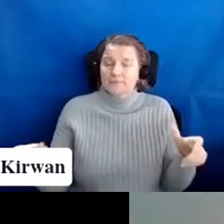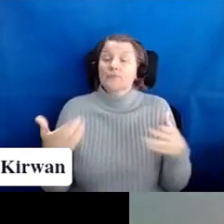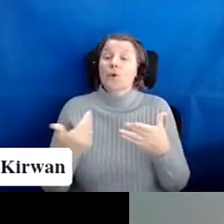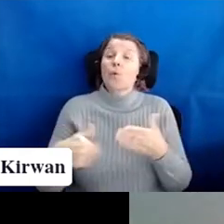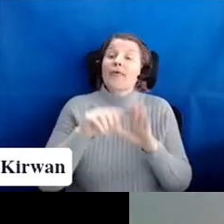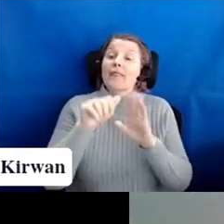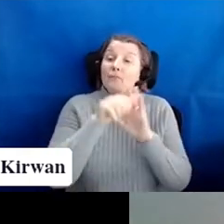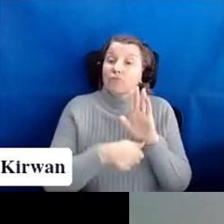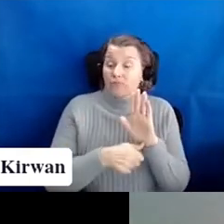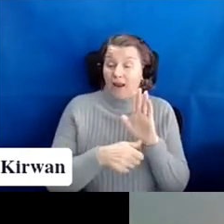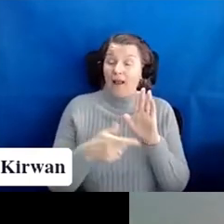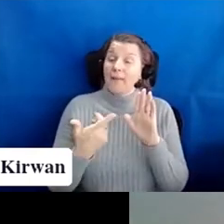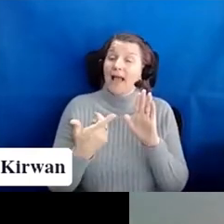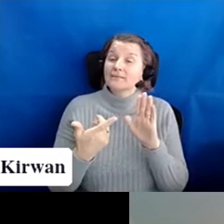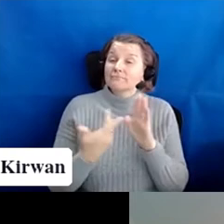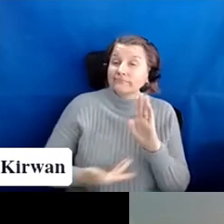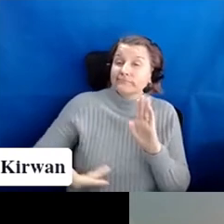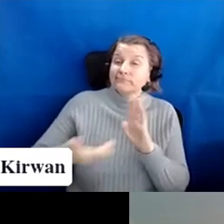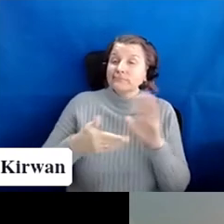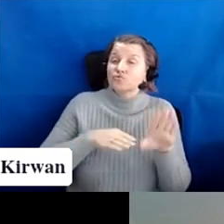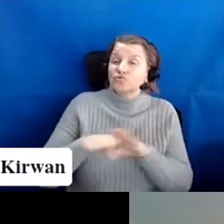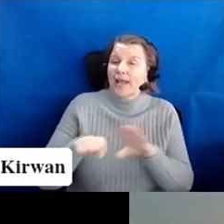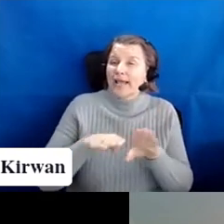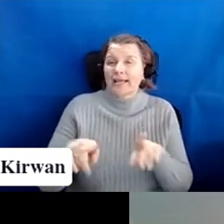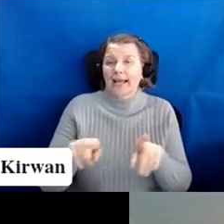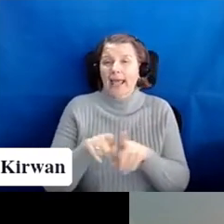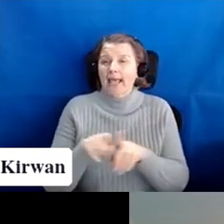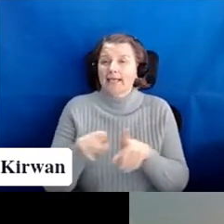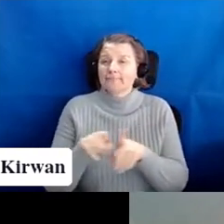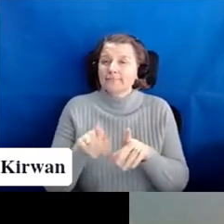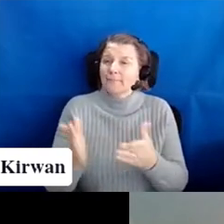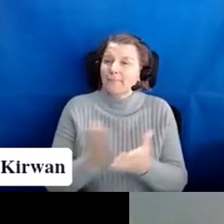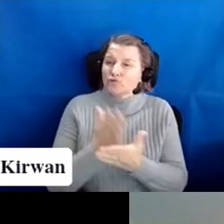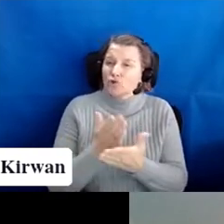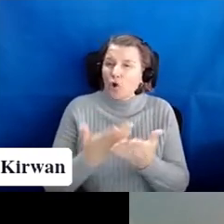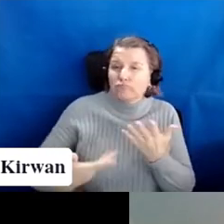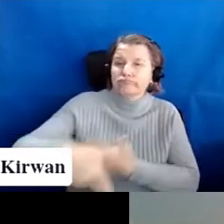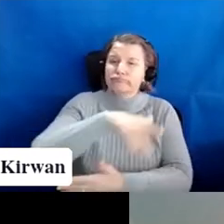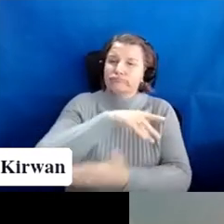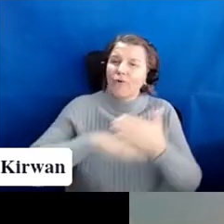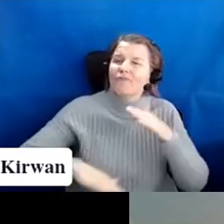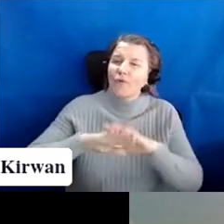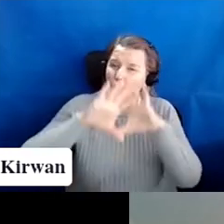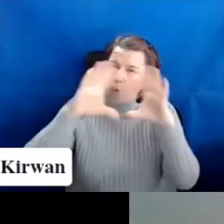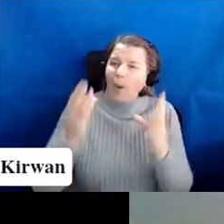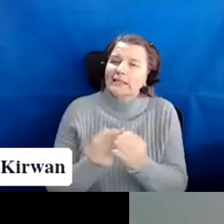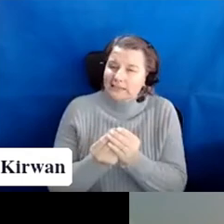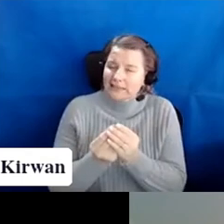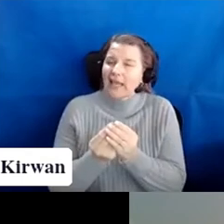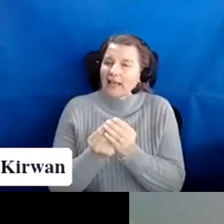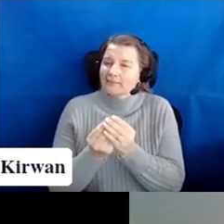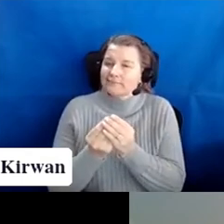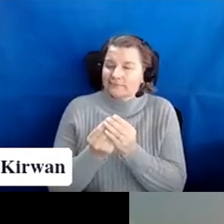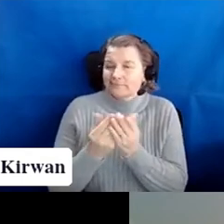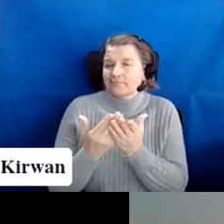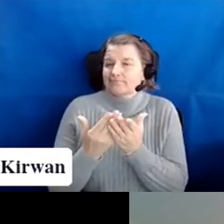additional training to support as kind of a wraparound for the delivery of the placements themselves. We worked with the